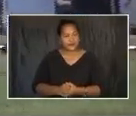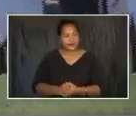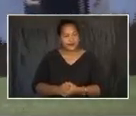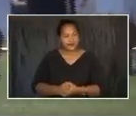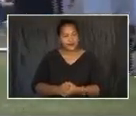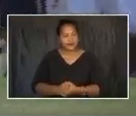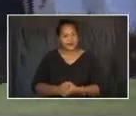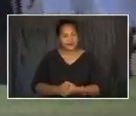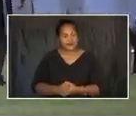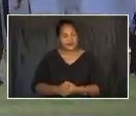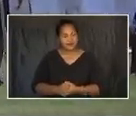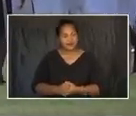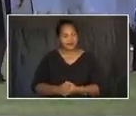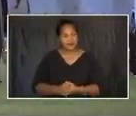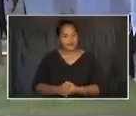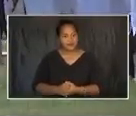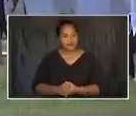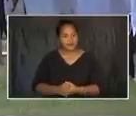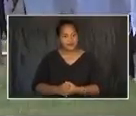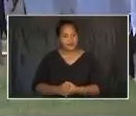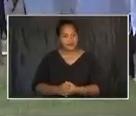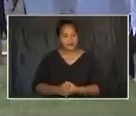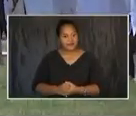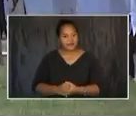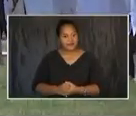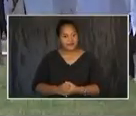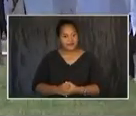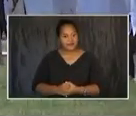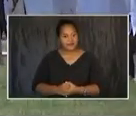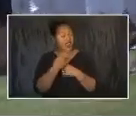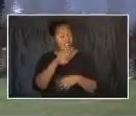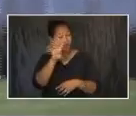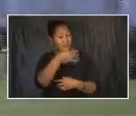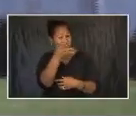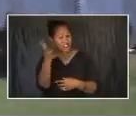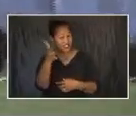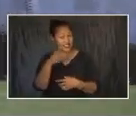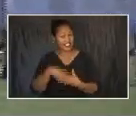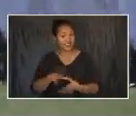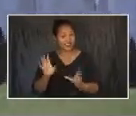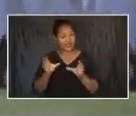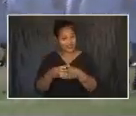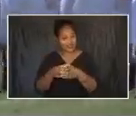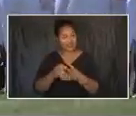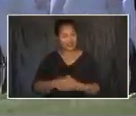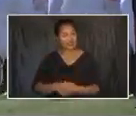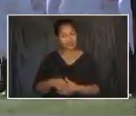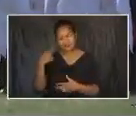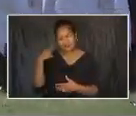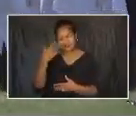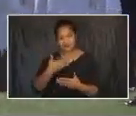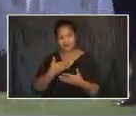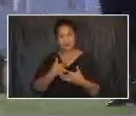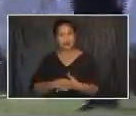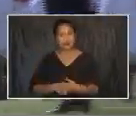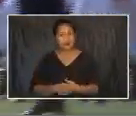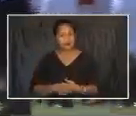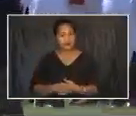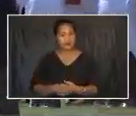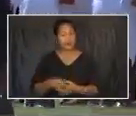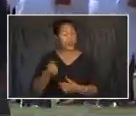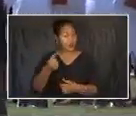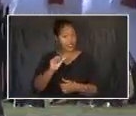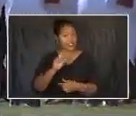Yes, the tradition of the inspection of the guards dates back to medieval times, and it's still adopted